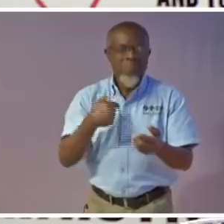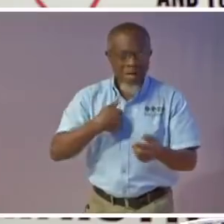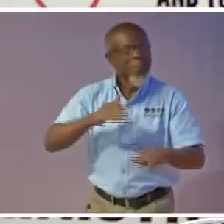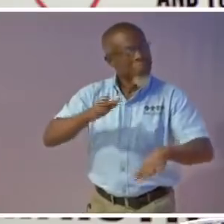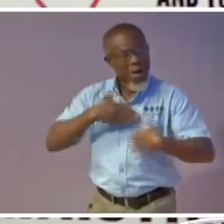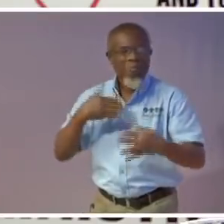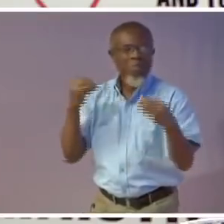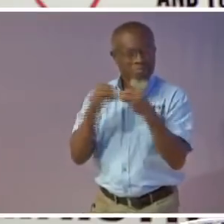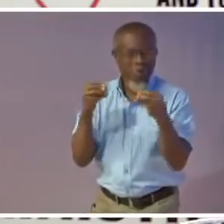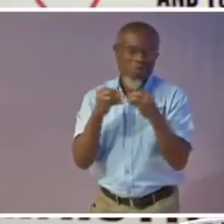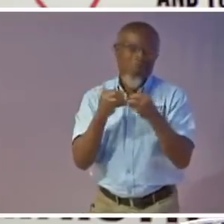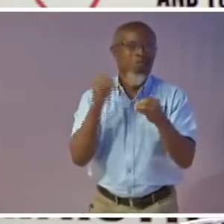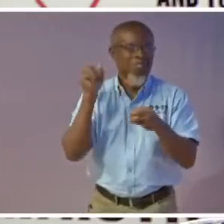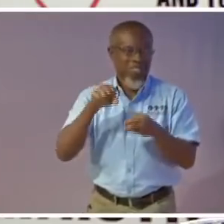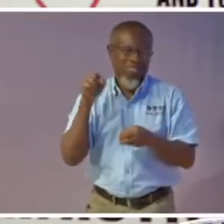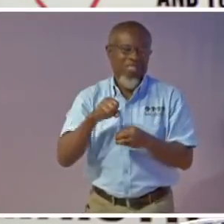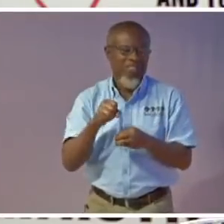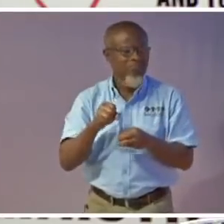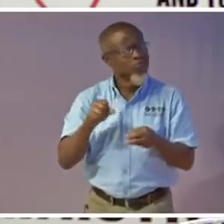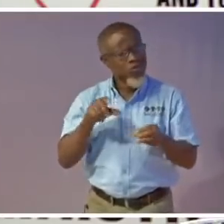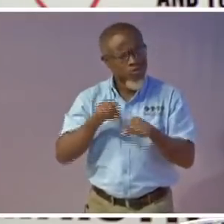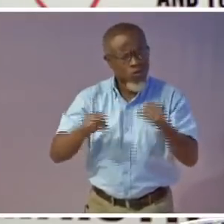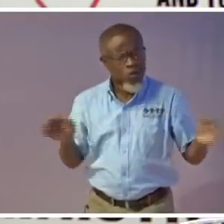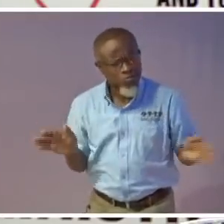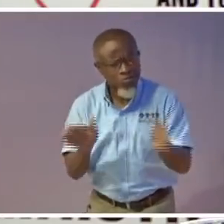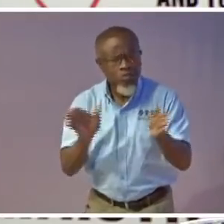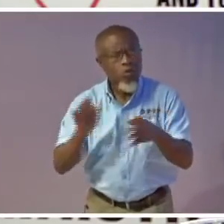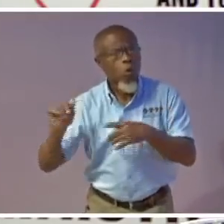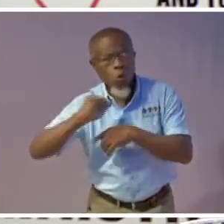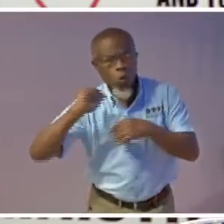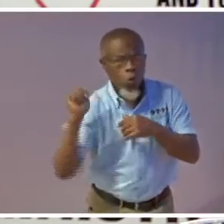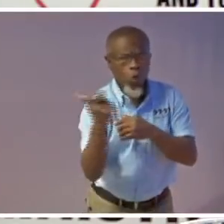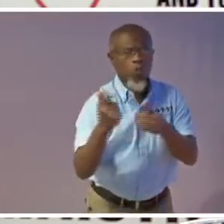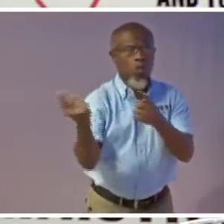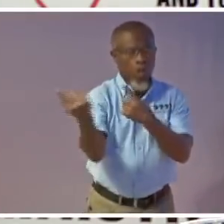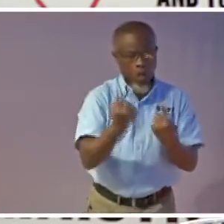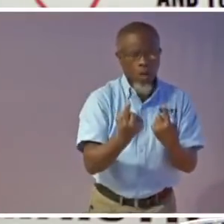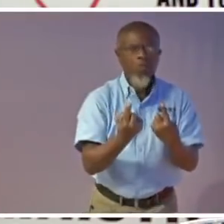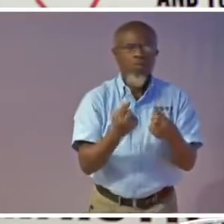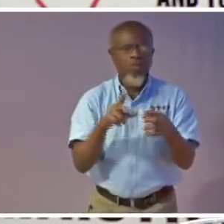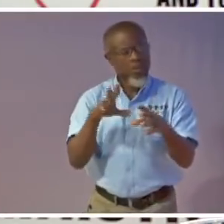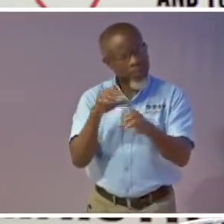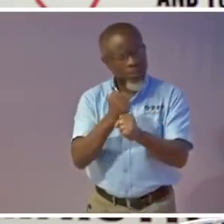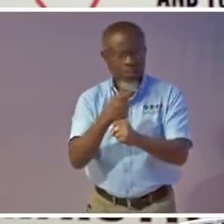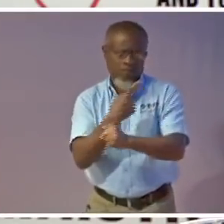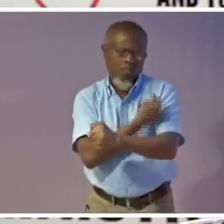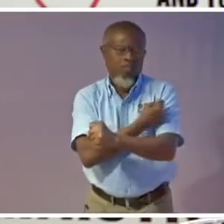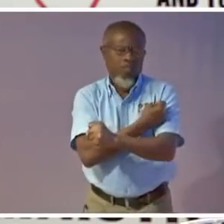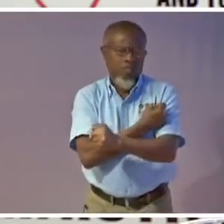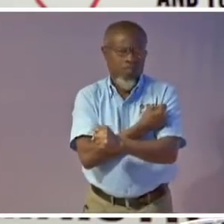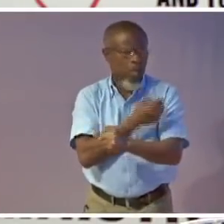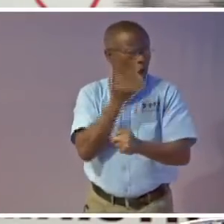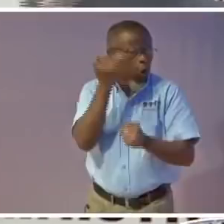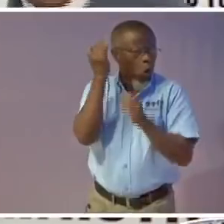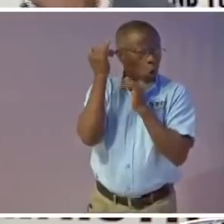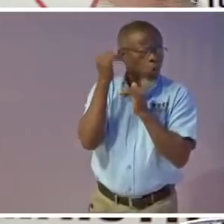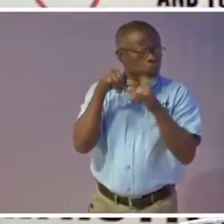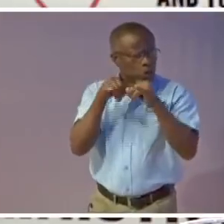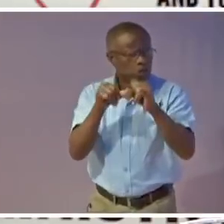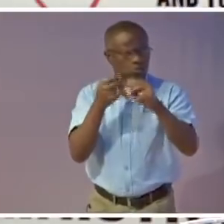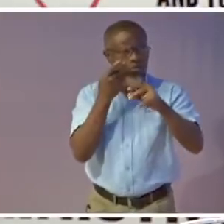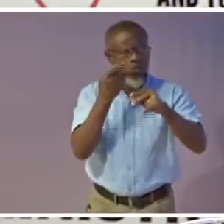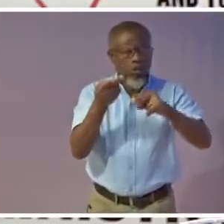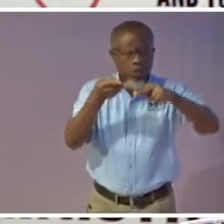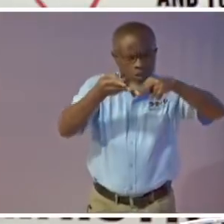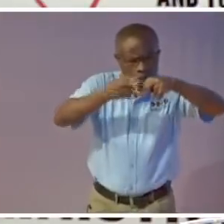just come out and get vaccinated. And I am hoping that this uptick that we saw not only continues, but also